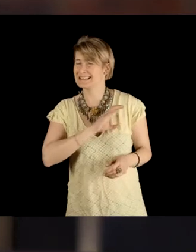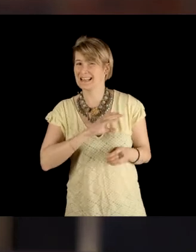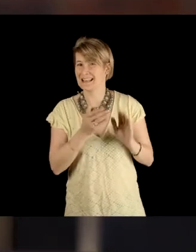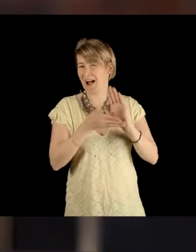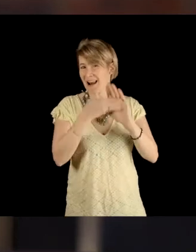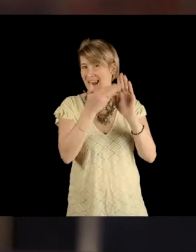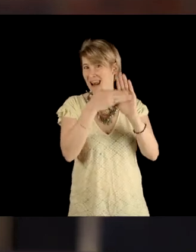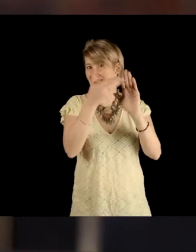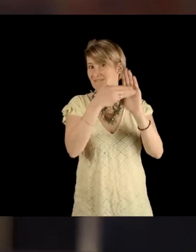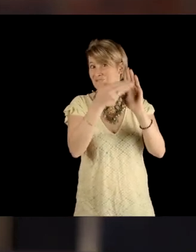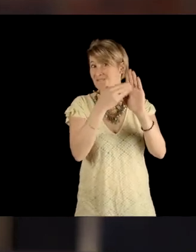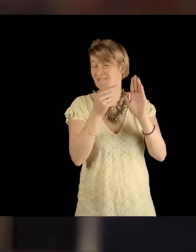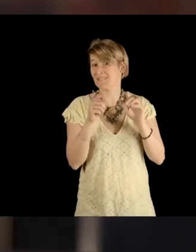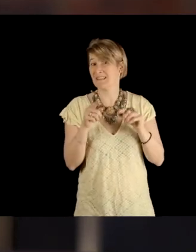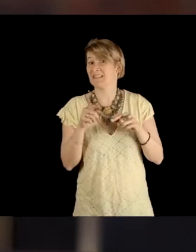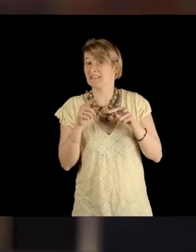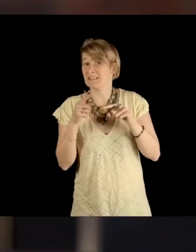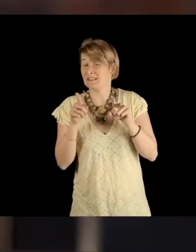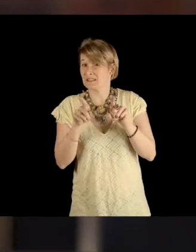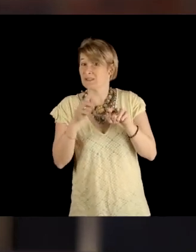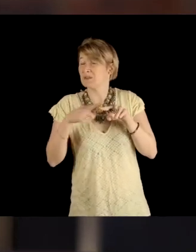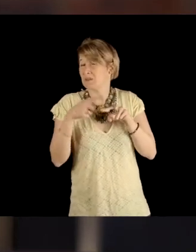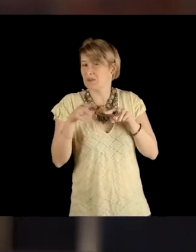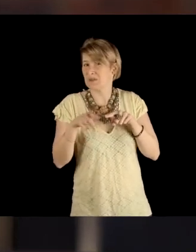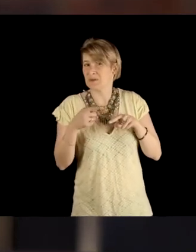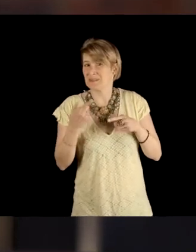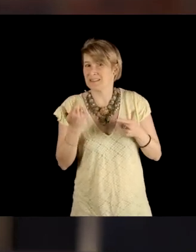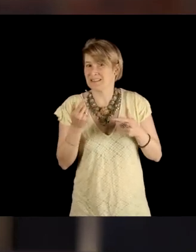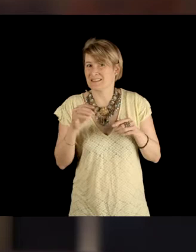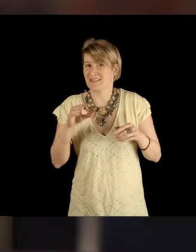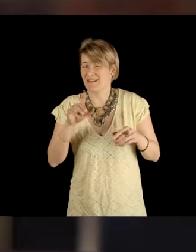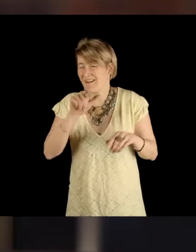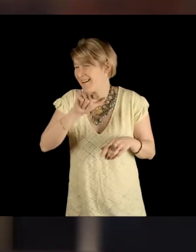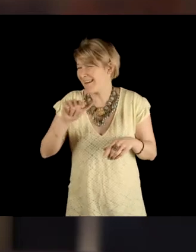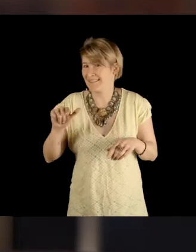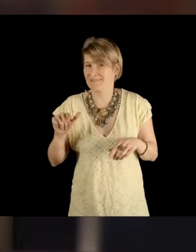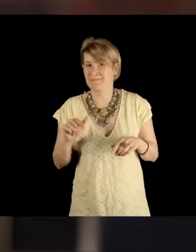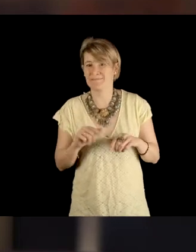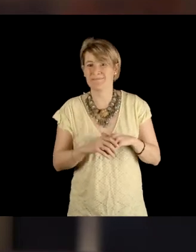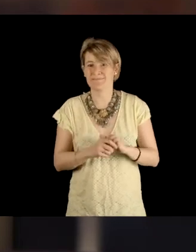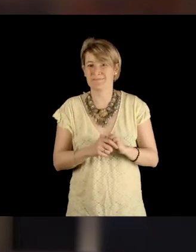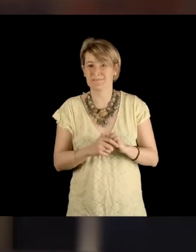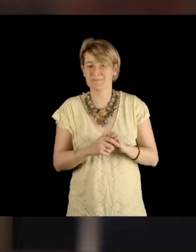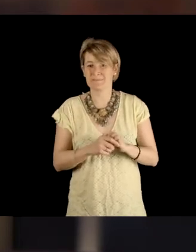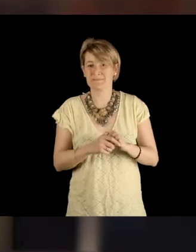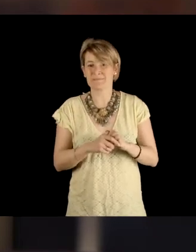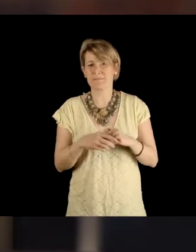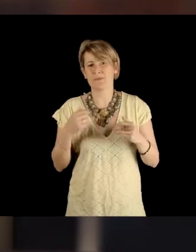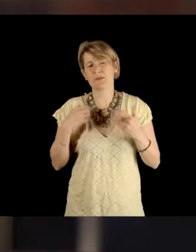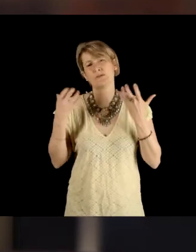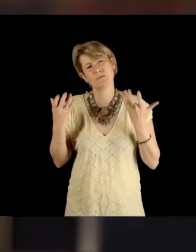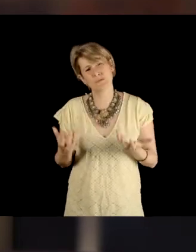heart. We also practiced cleaning, trying to remove the impressions that hinder our